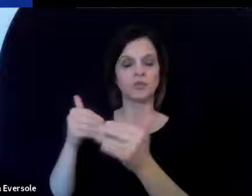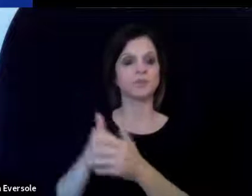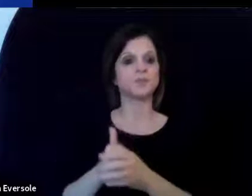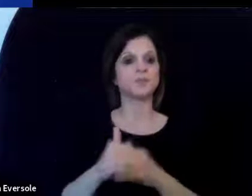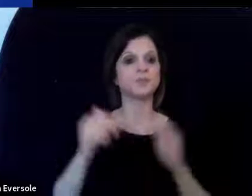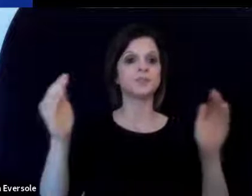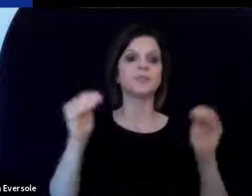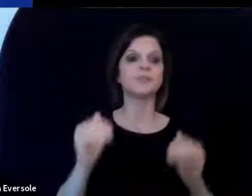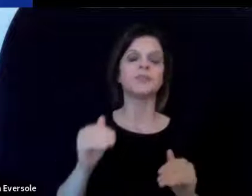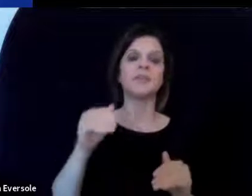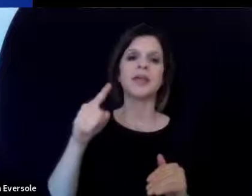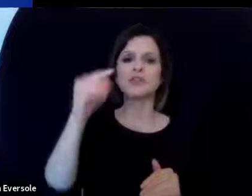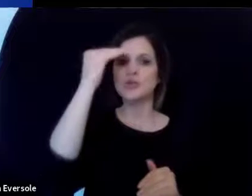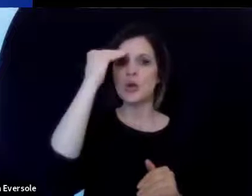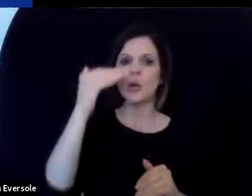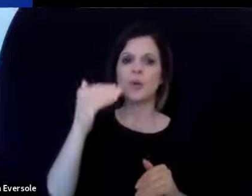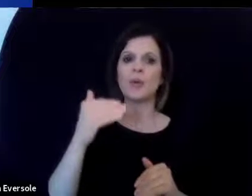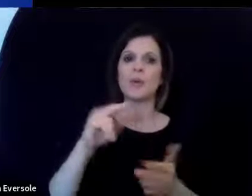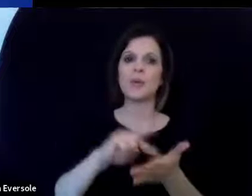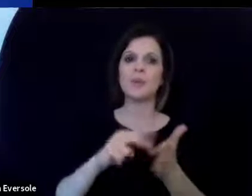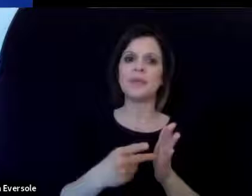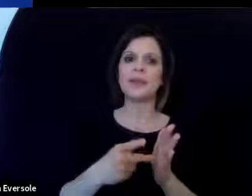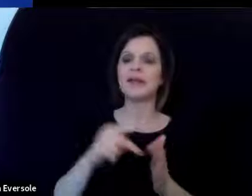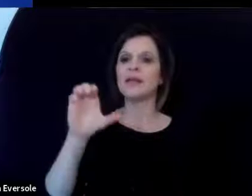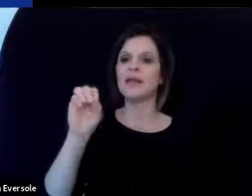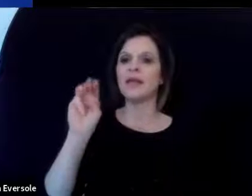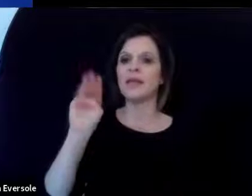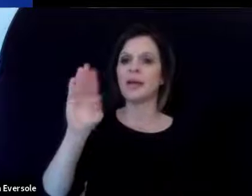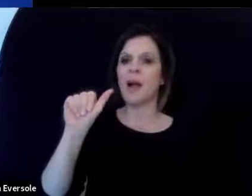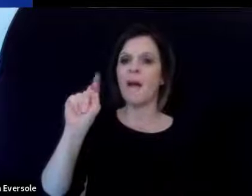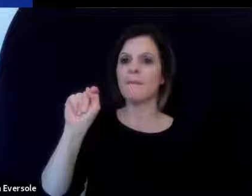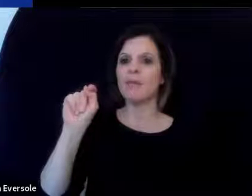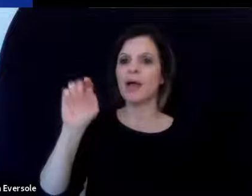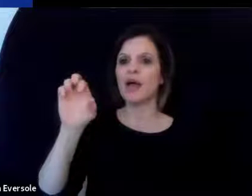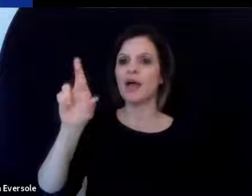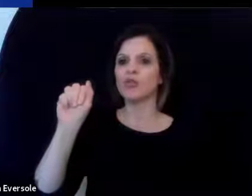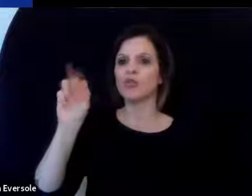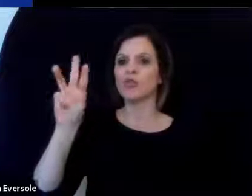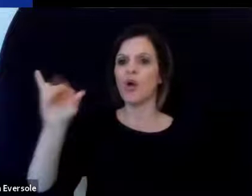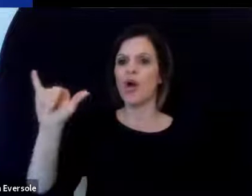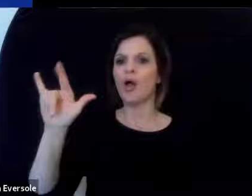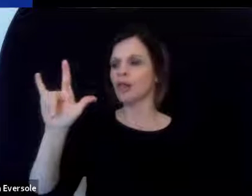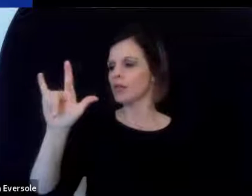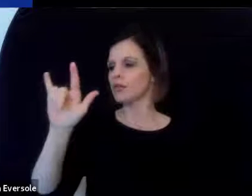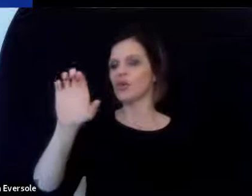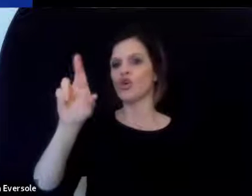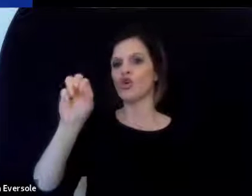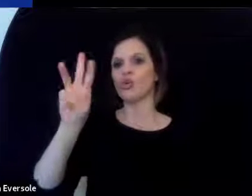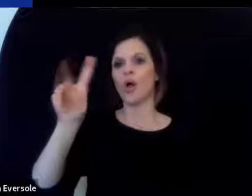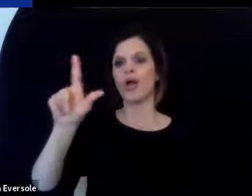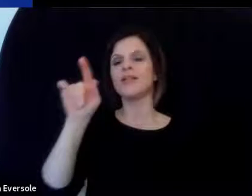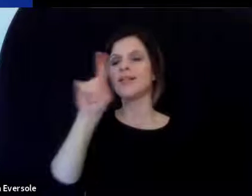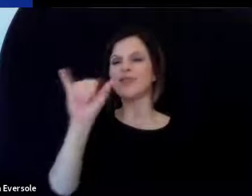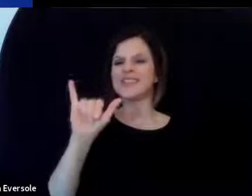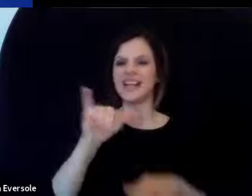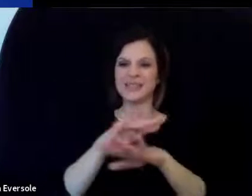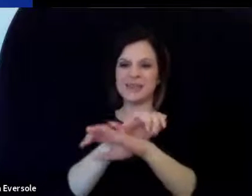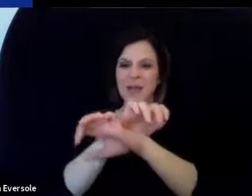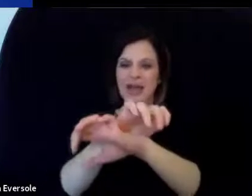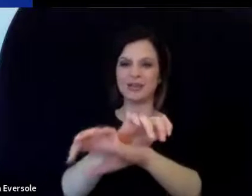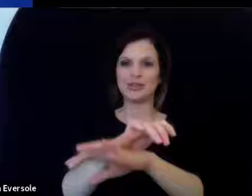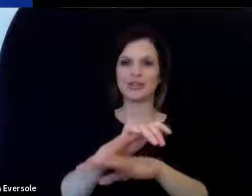what the combat crawl is, where they're kind of, I don't know, it's almost like a spider that crawls that way. That's what combat crawl